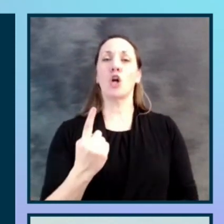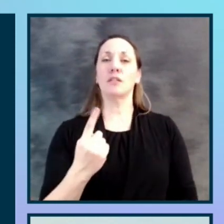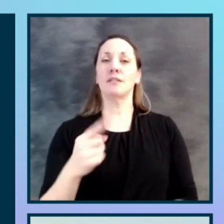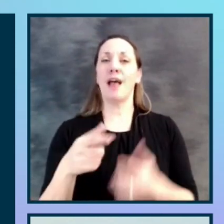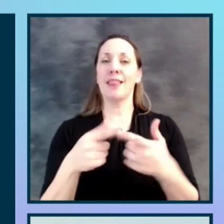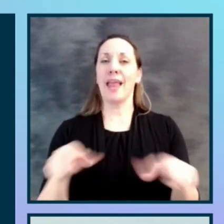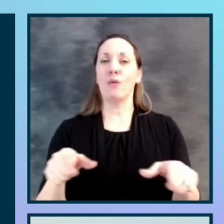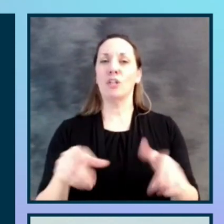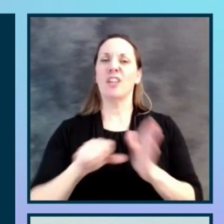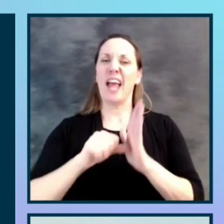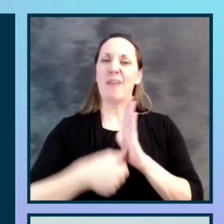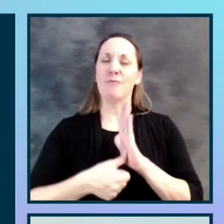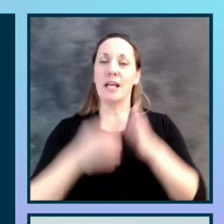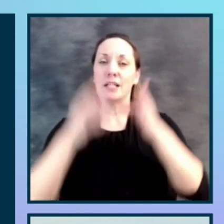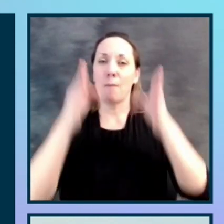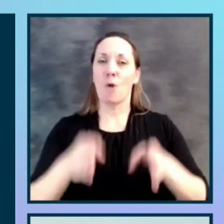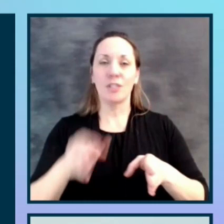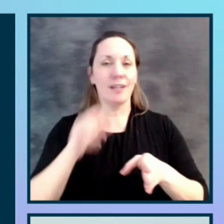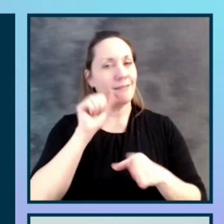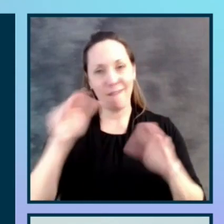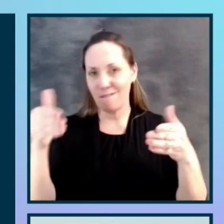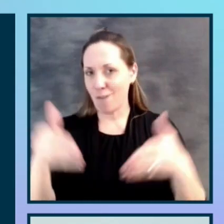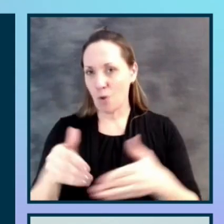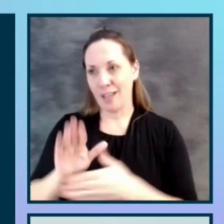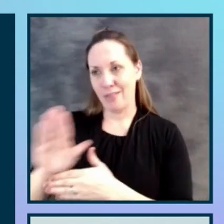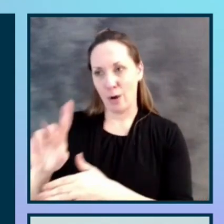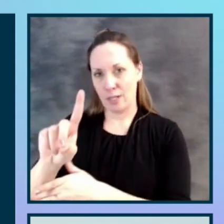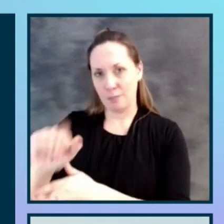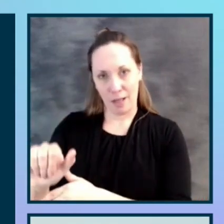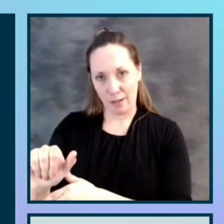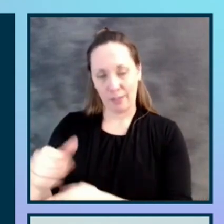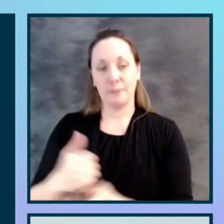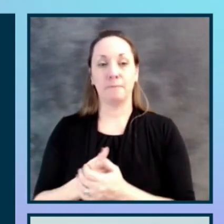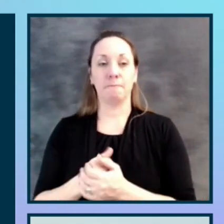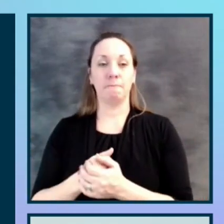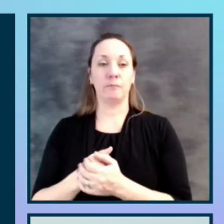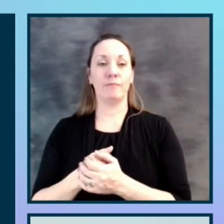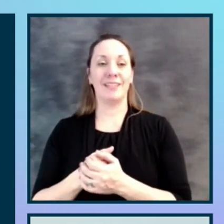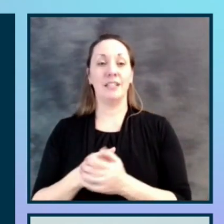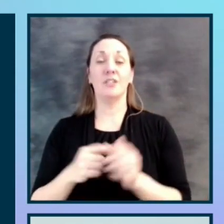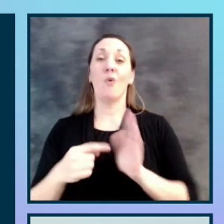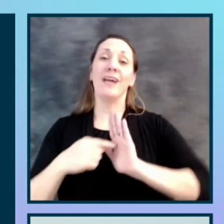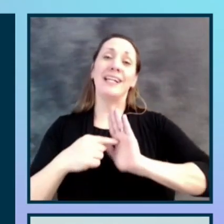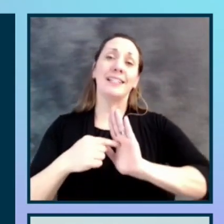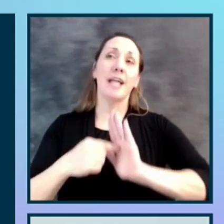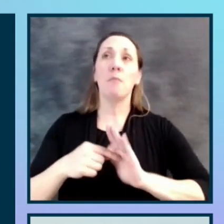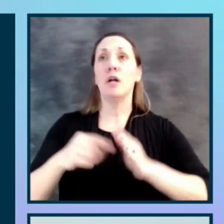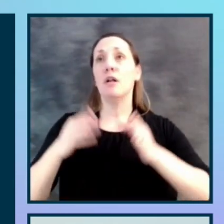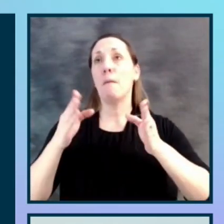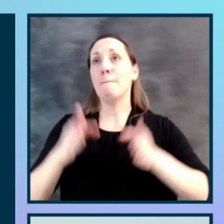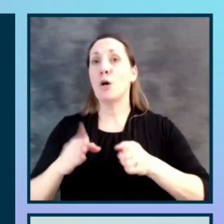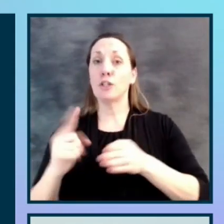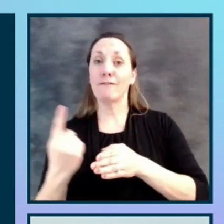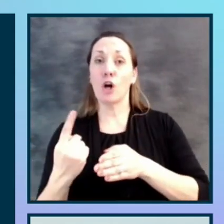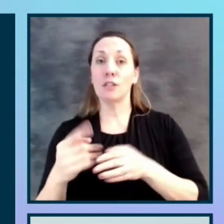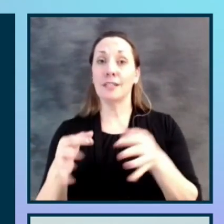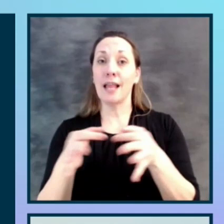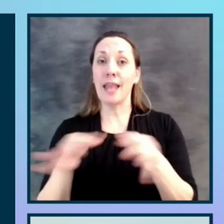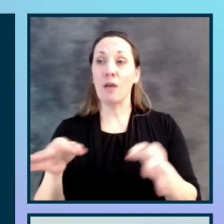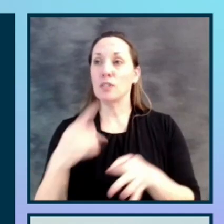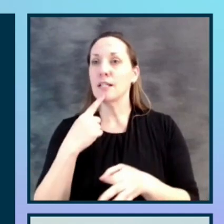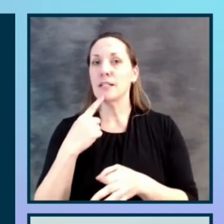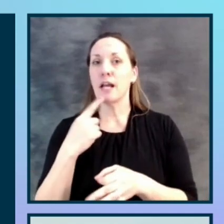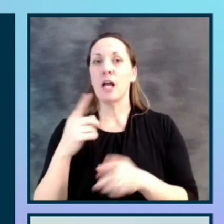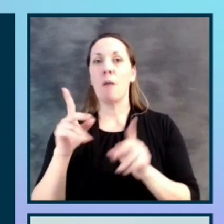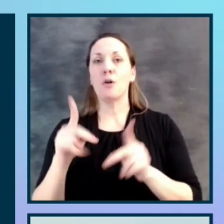the person rather than focusing on their disability. So examples of person-first language is to say a person with